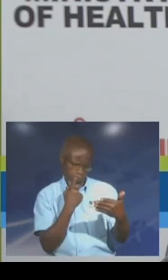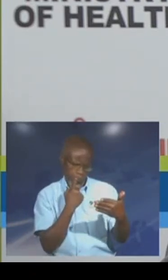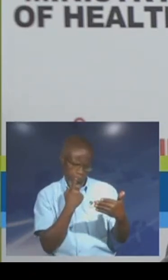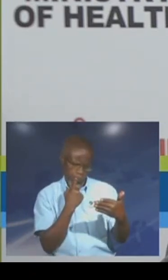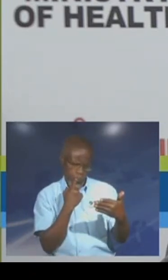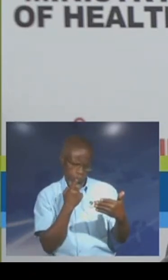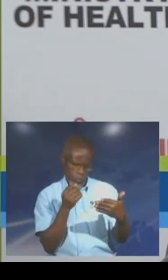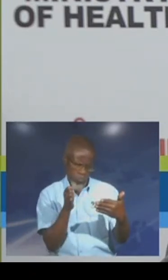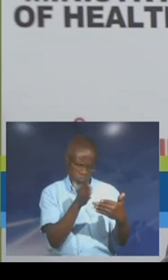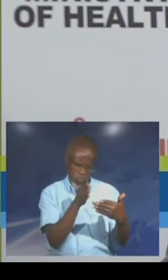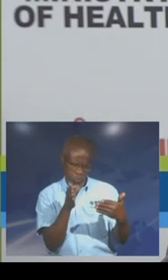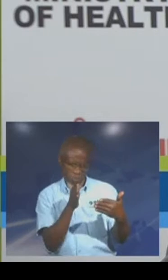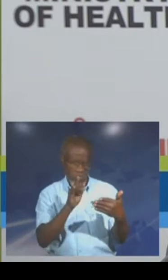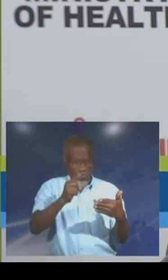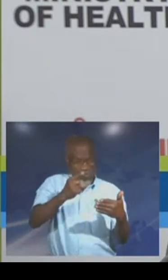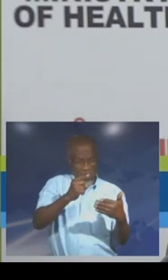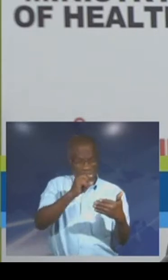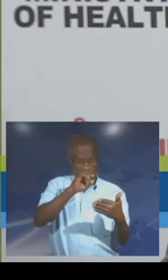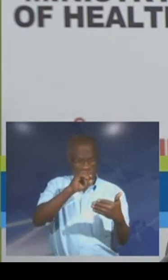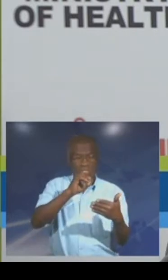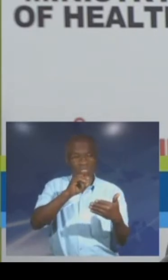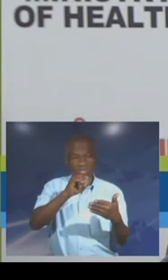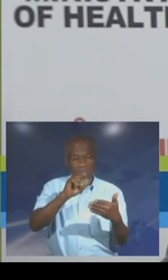between 1st January and